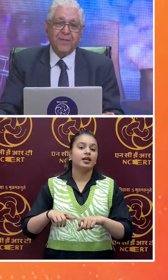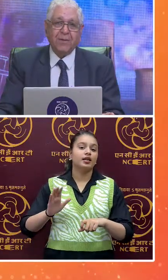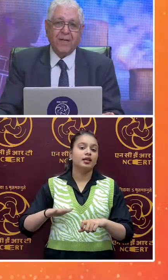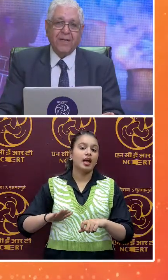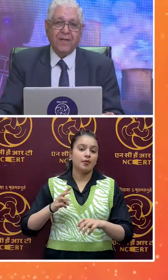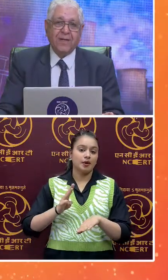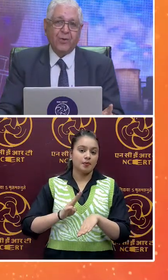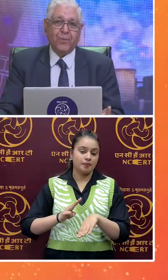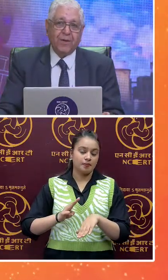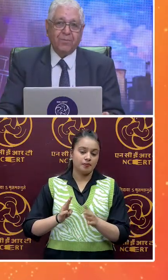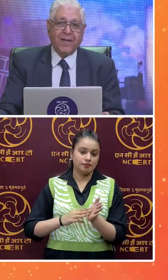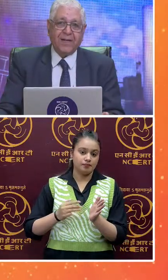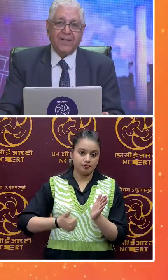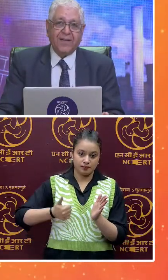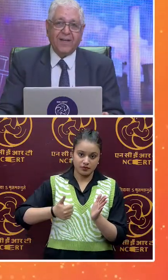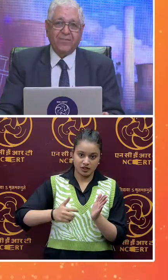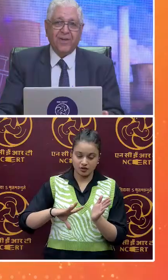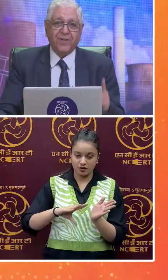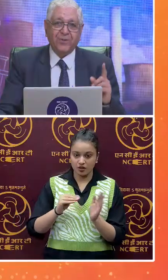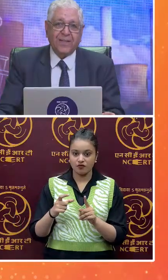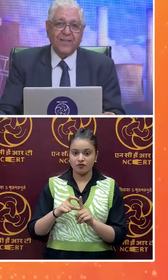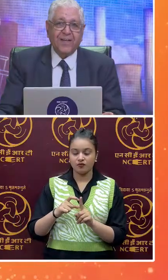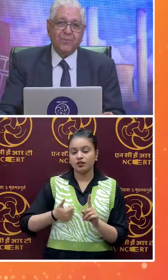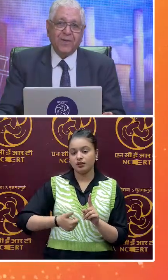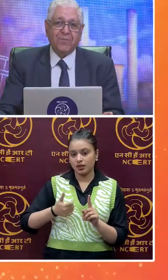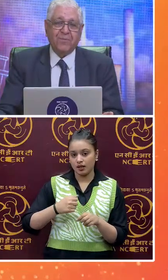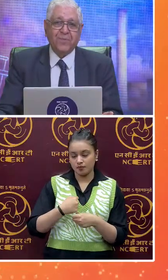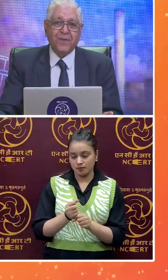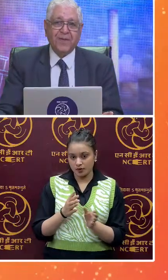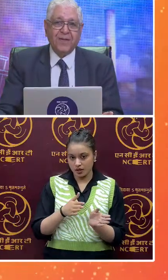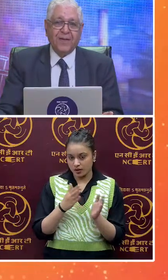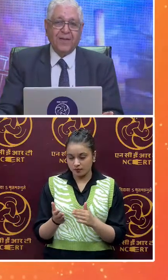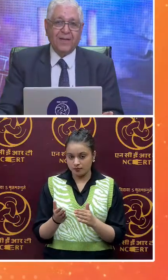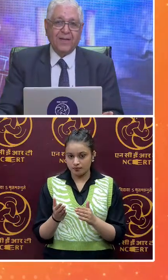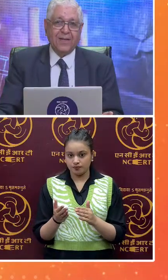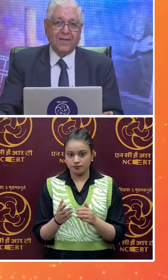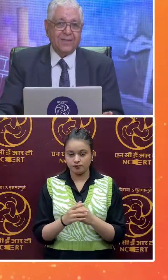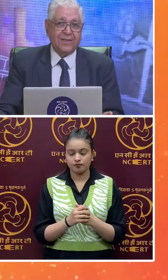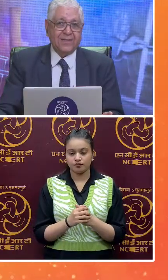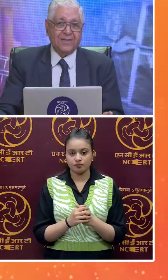to M.G.K. Menon to become director TIFR, to Setna to become